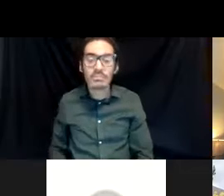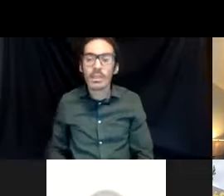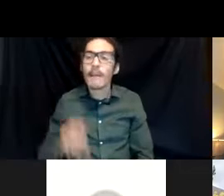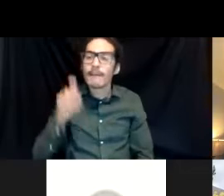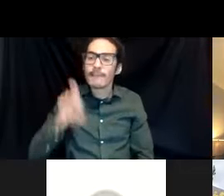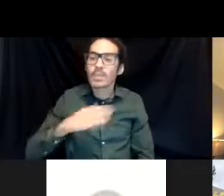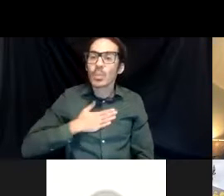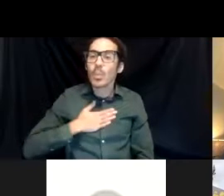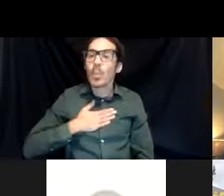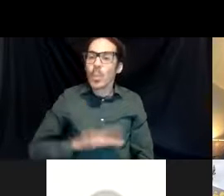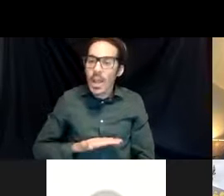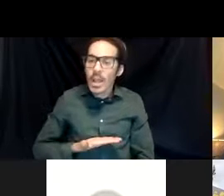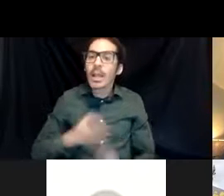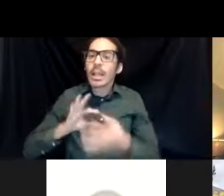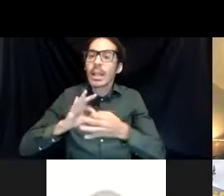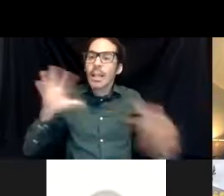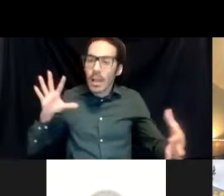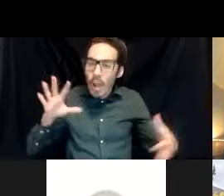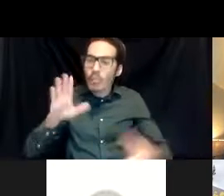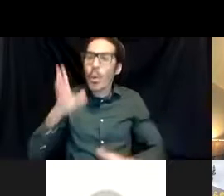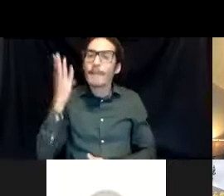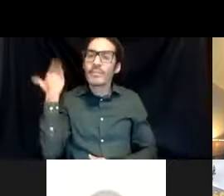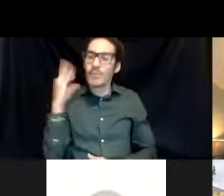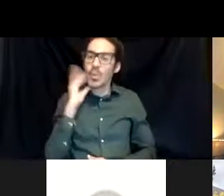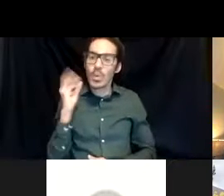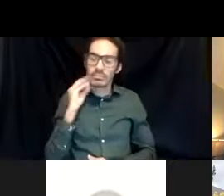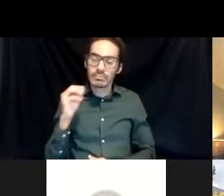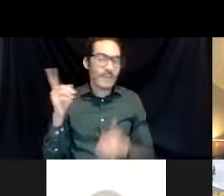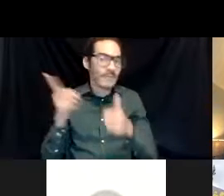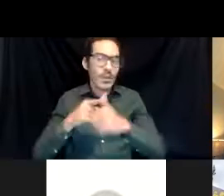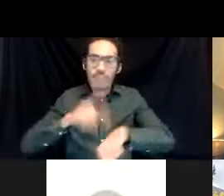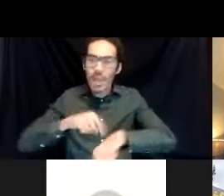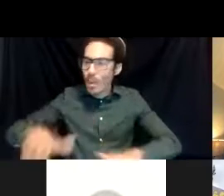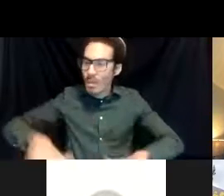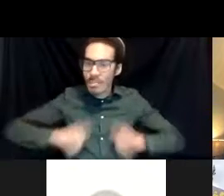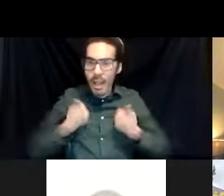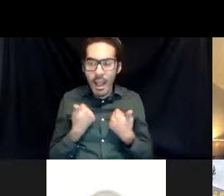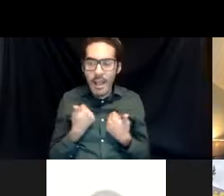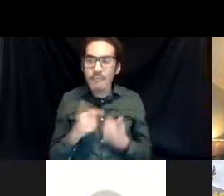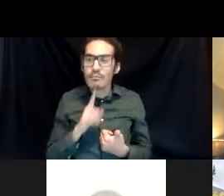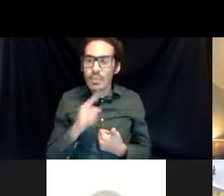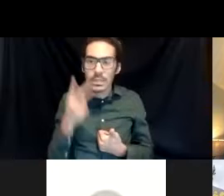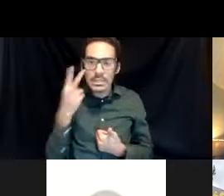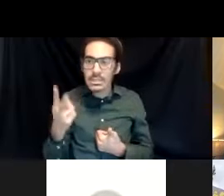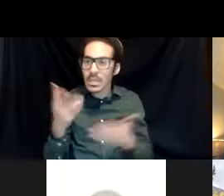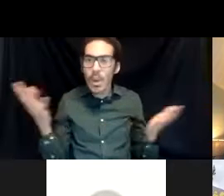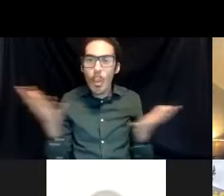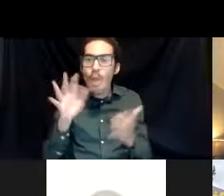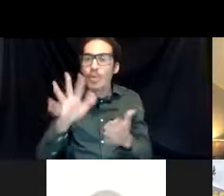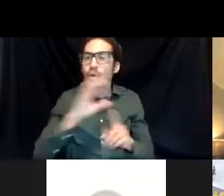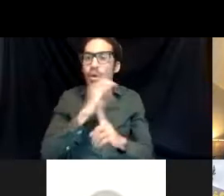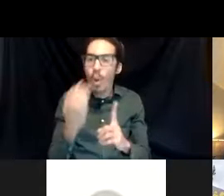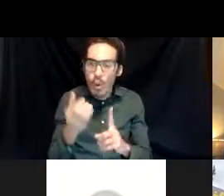of let go of that, or to be able to, even for the first time in your life, really see what your own culture